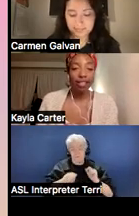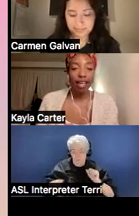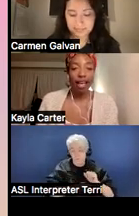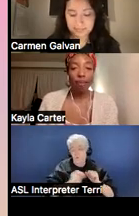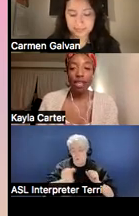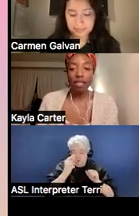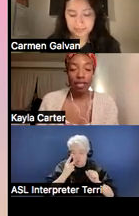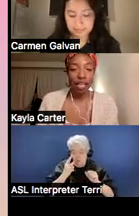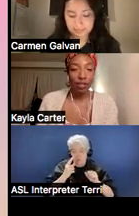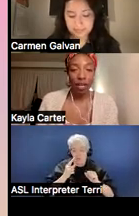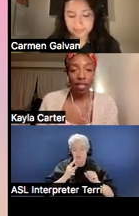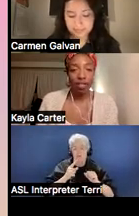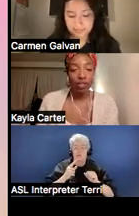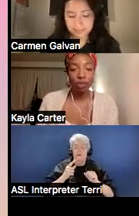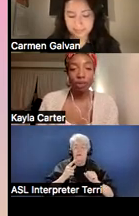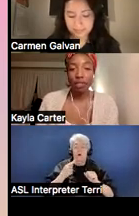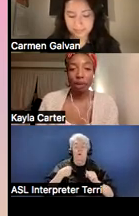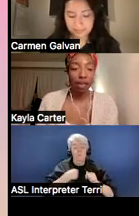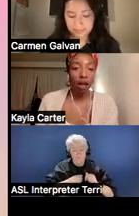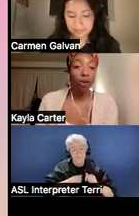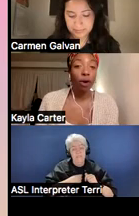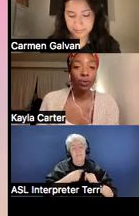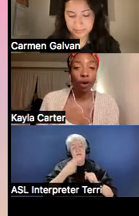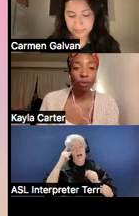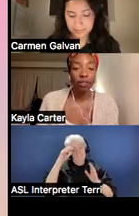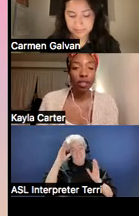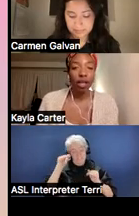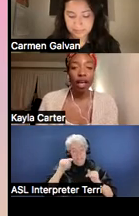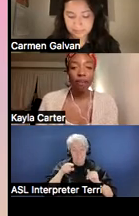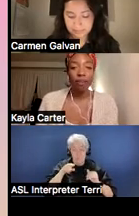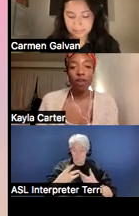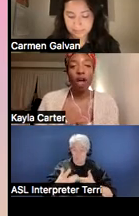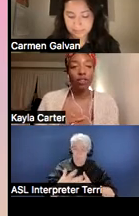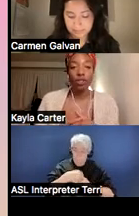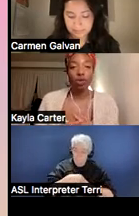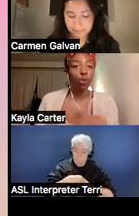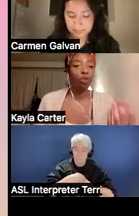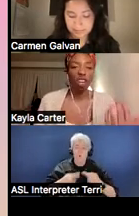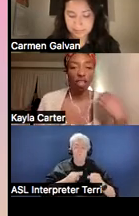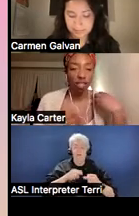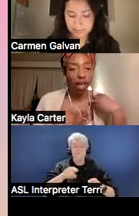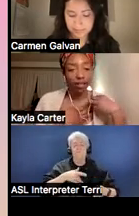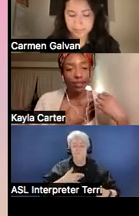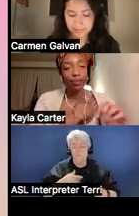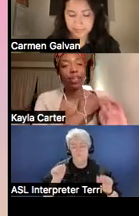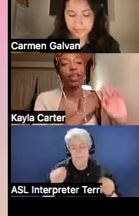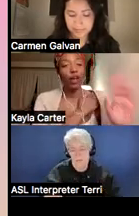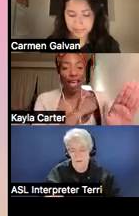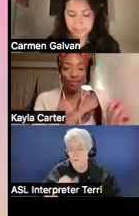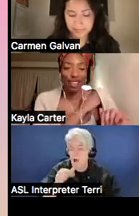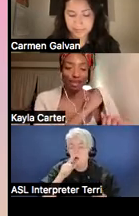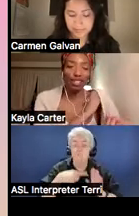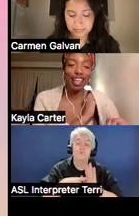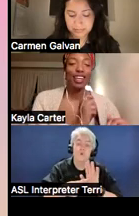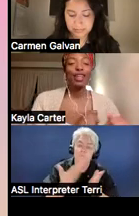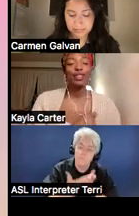that the expectation is to participate on your own terms, not to prove anything to us.